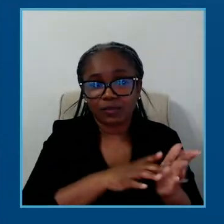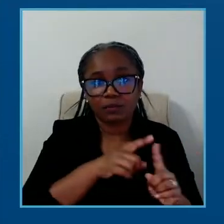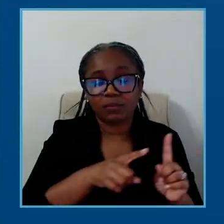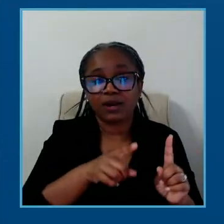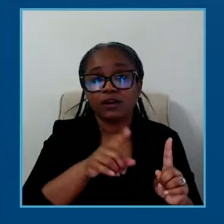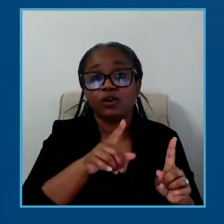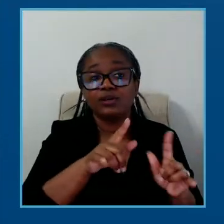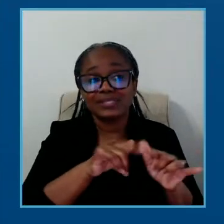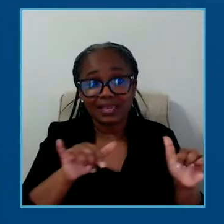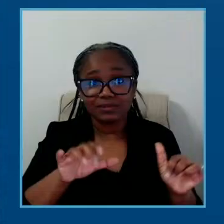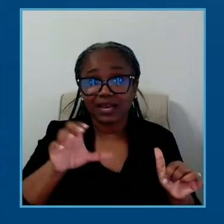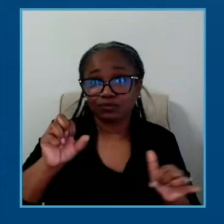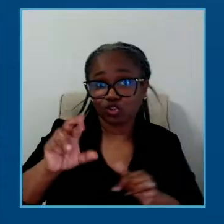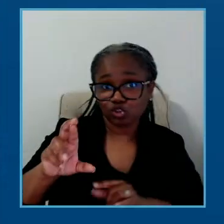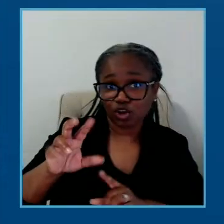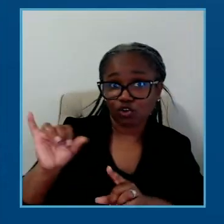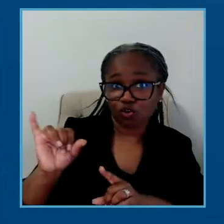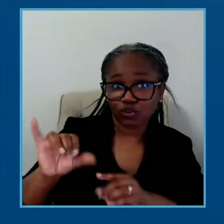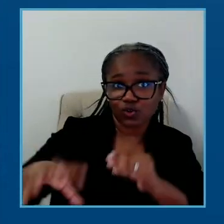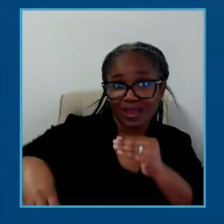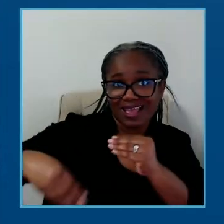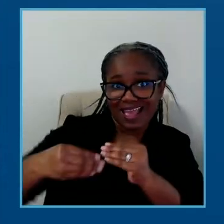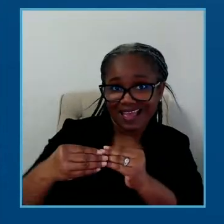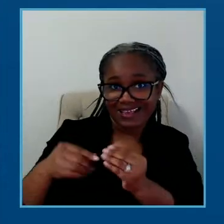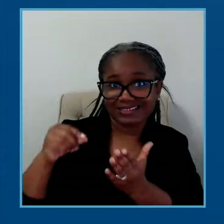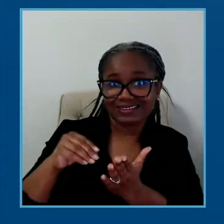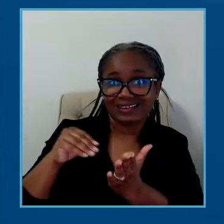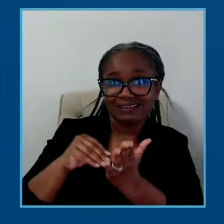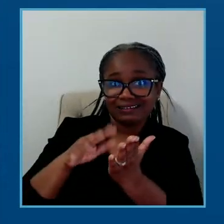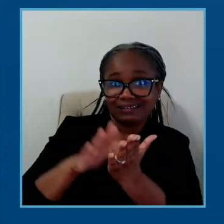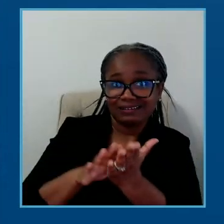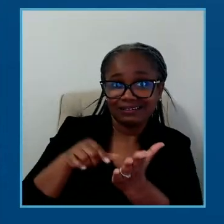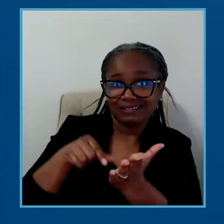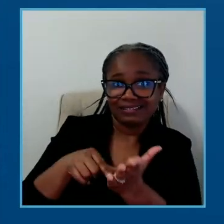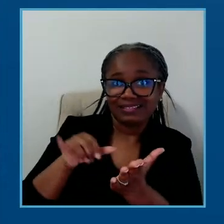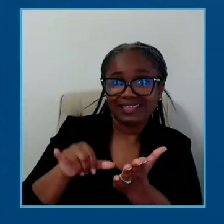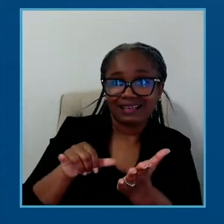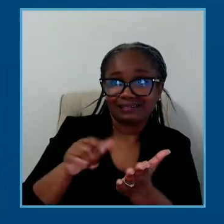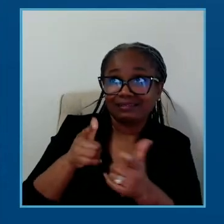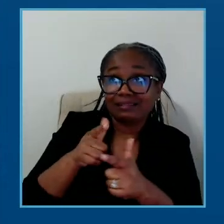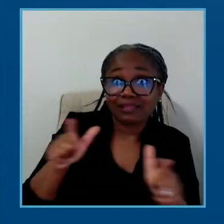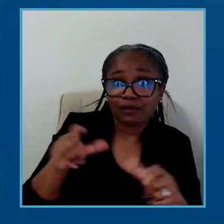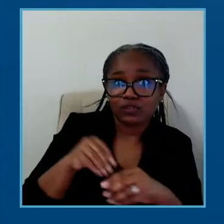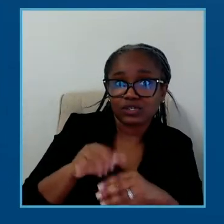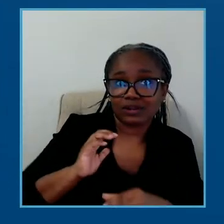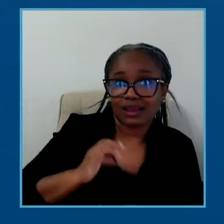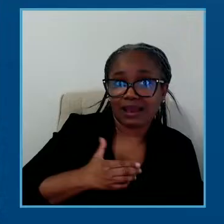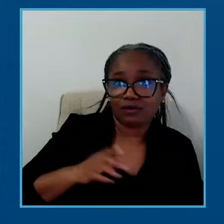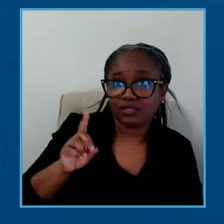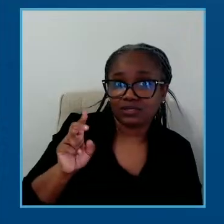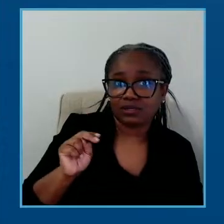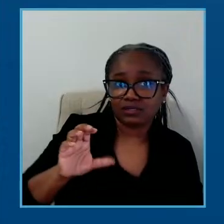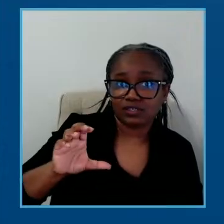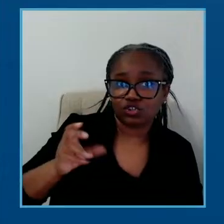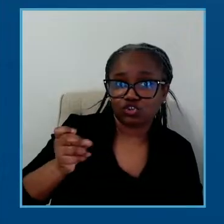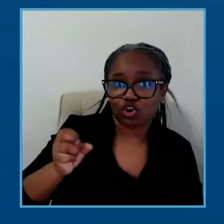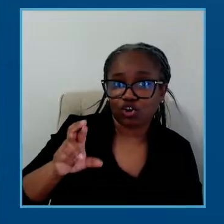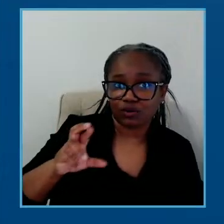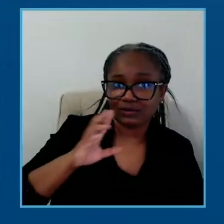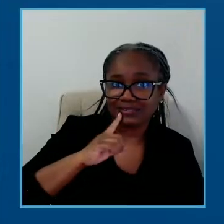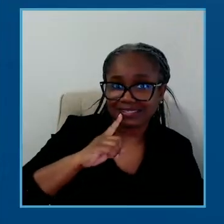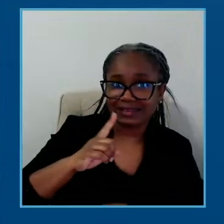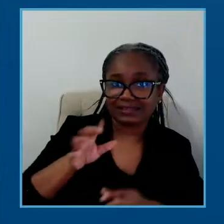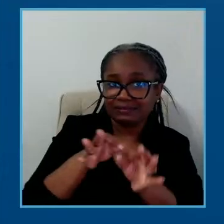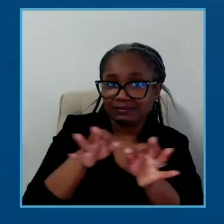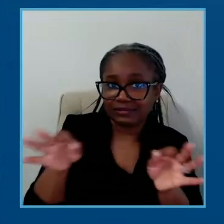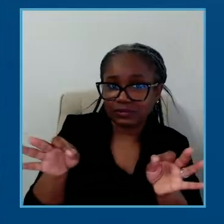is that the language in our charter says that, hold